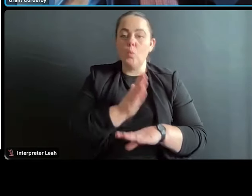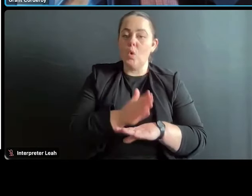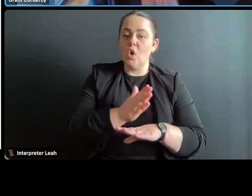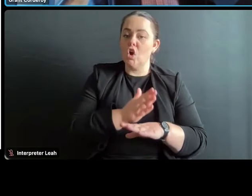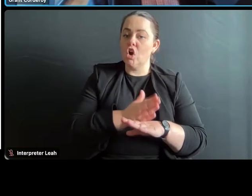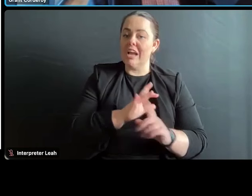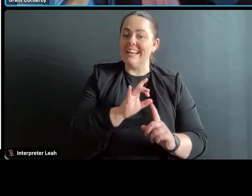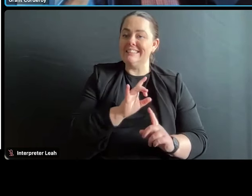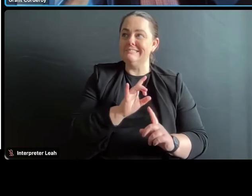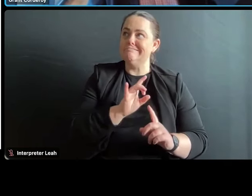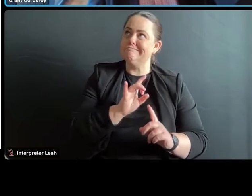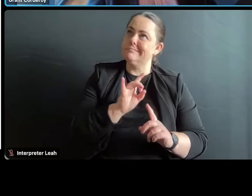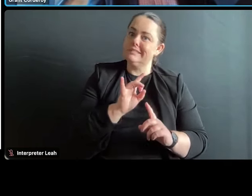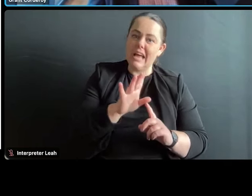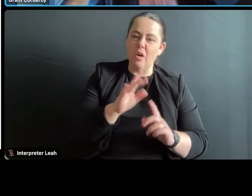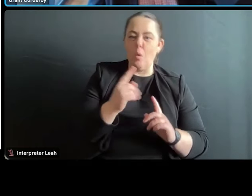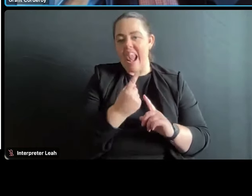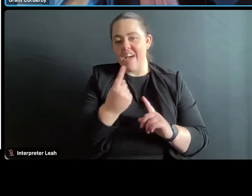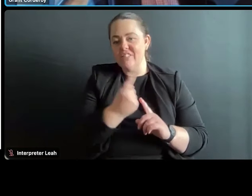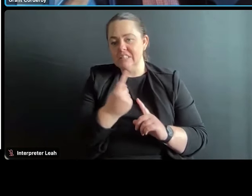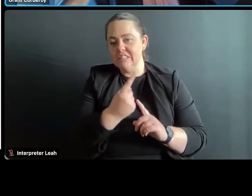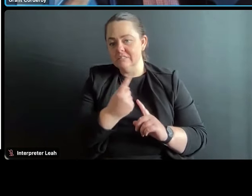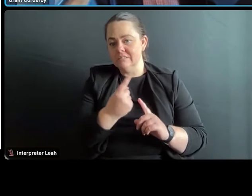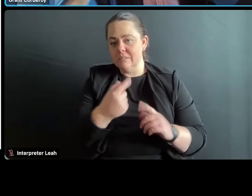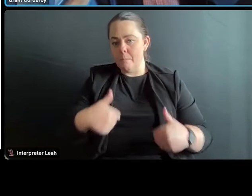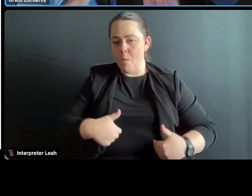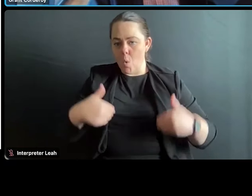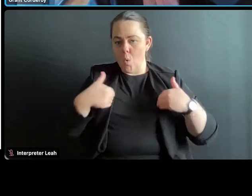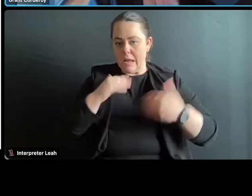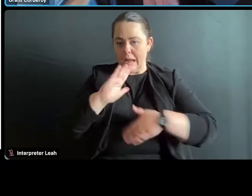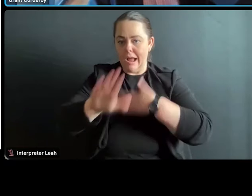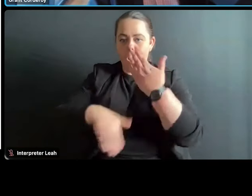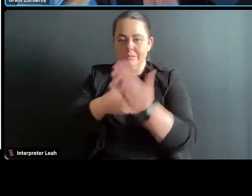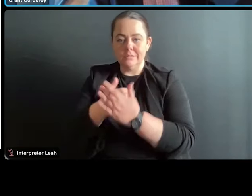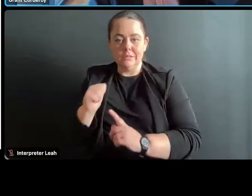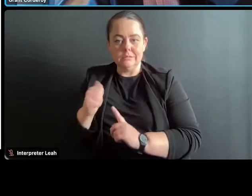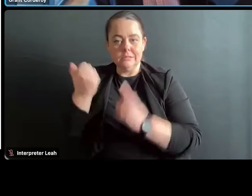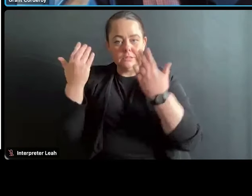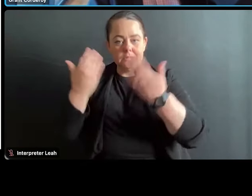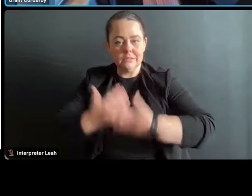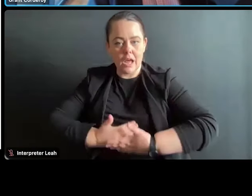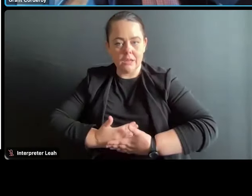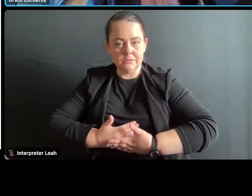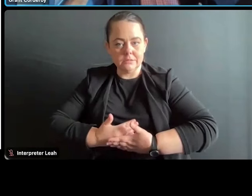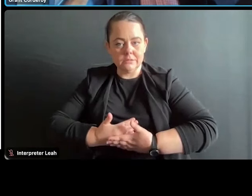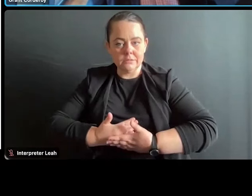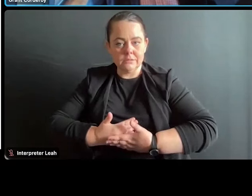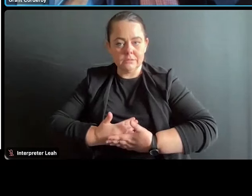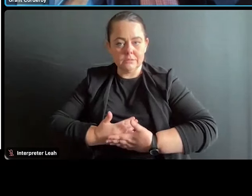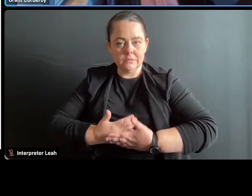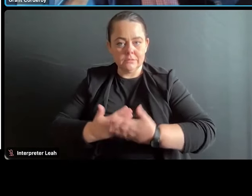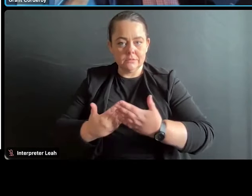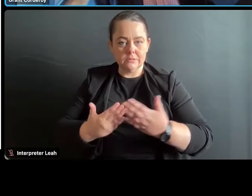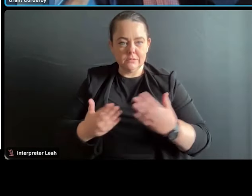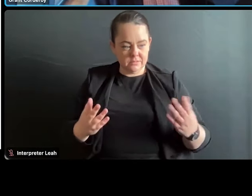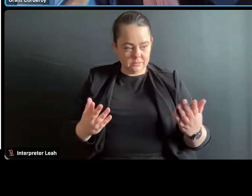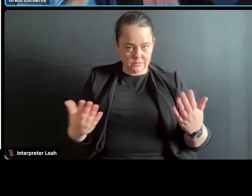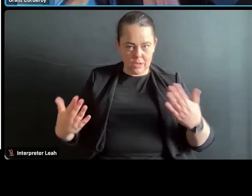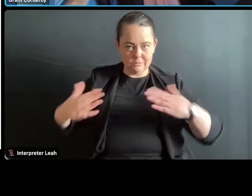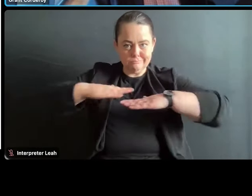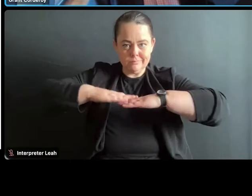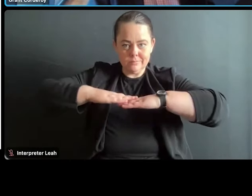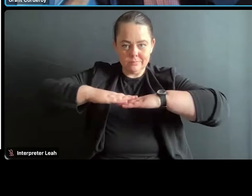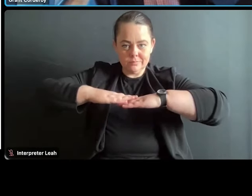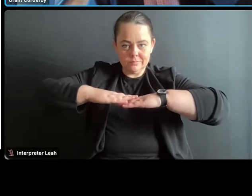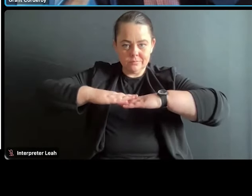as an example. That might be a crossover. So what's the main shift that they're working on? Or if it is an actual that they're working